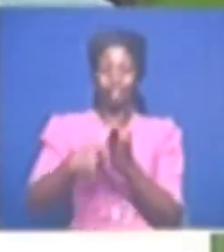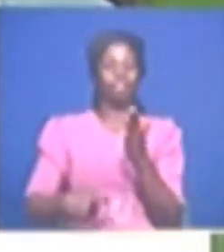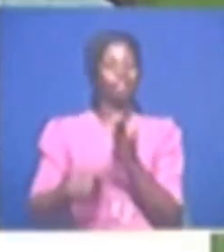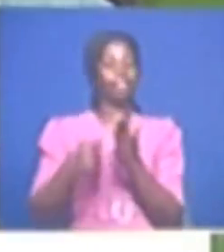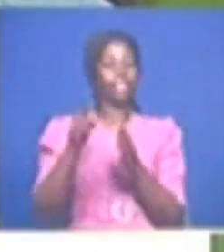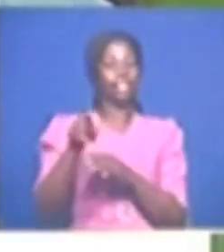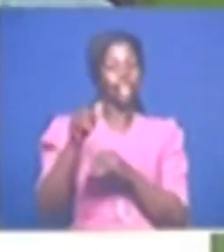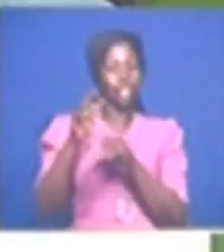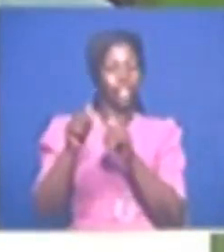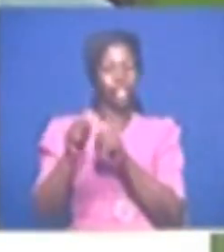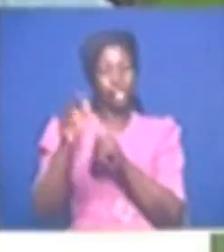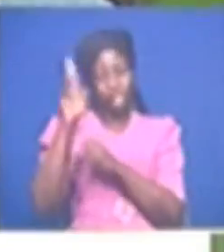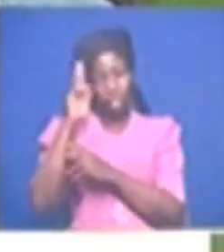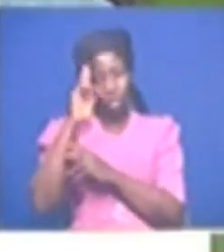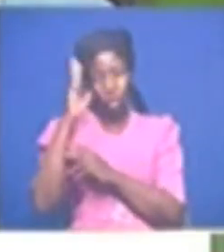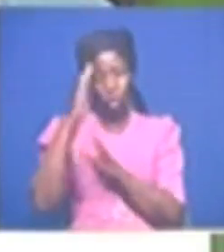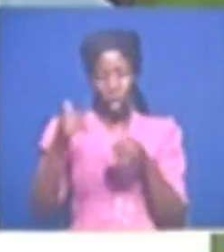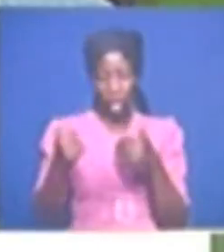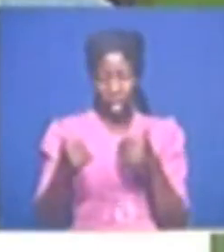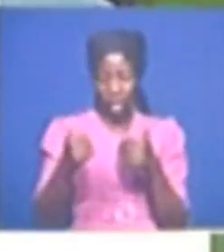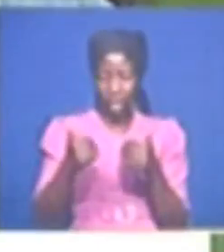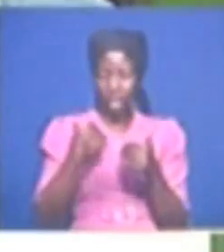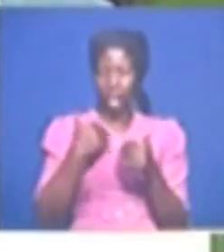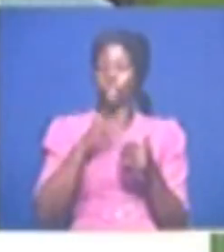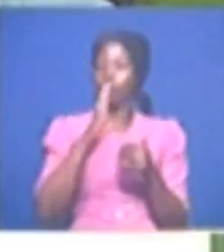them bail. Ben Chumba has the report.